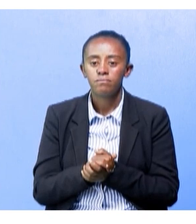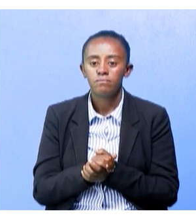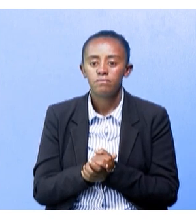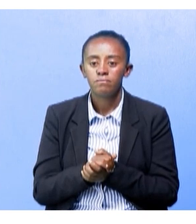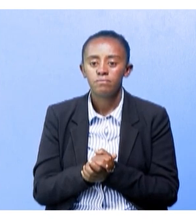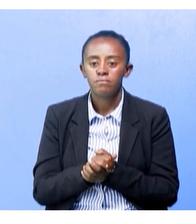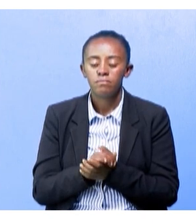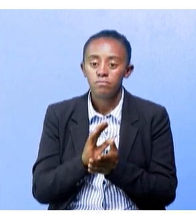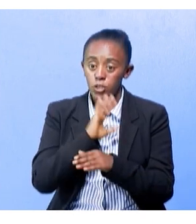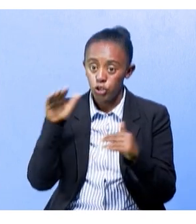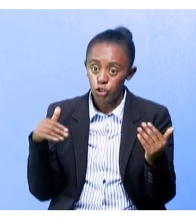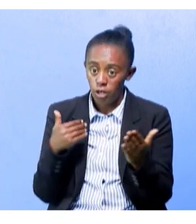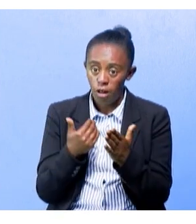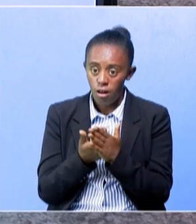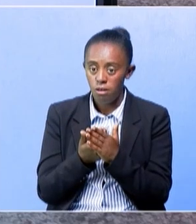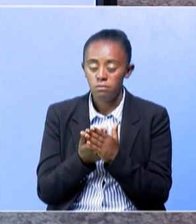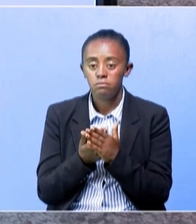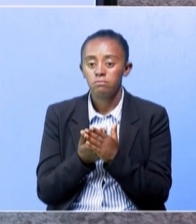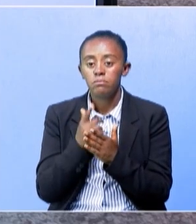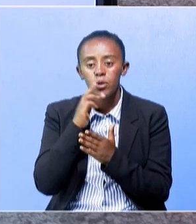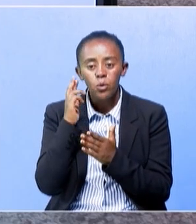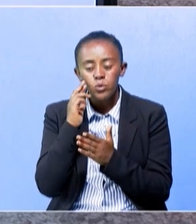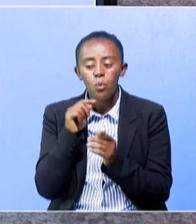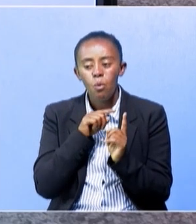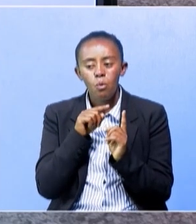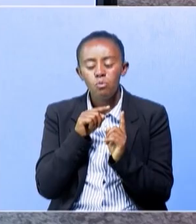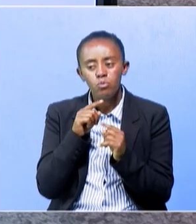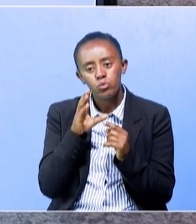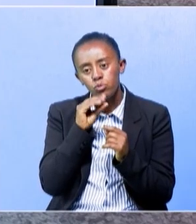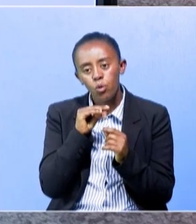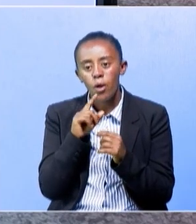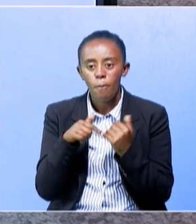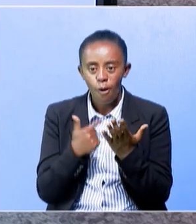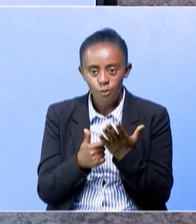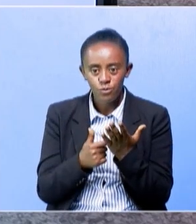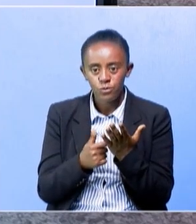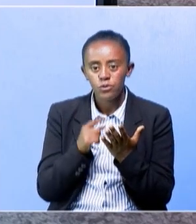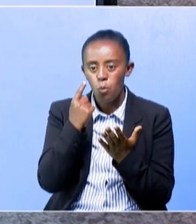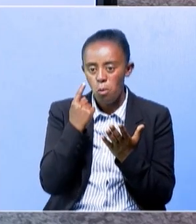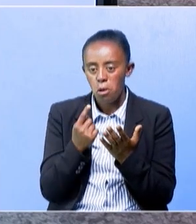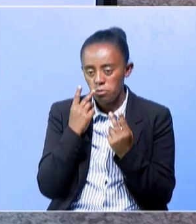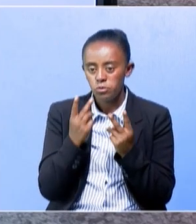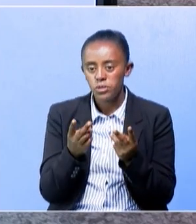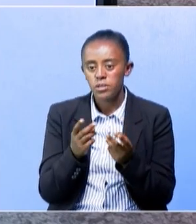This one is general because we are going to talk about this one just one by one.